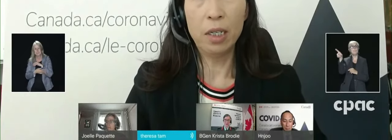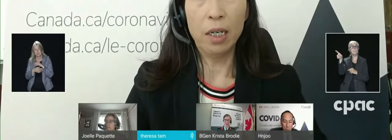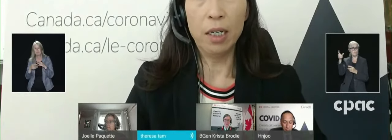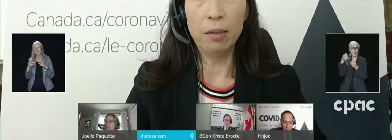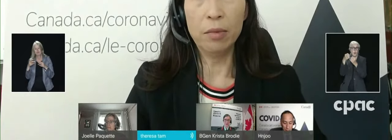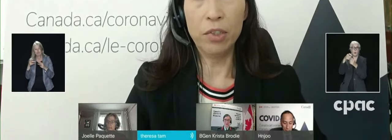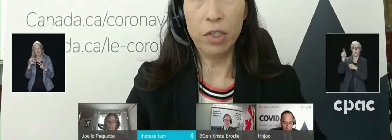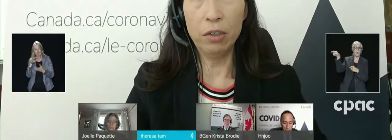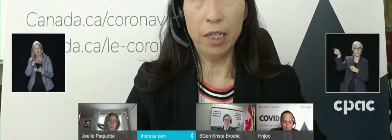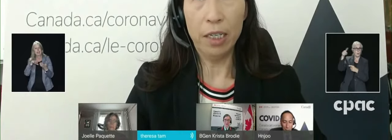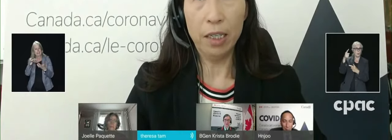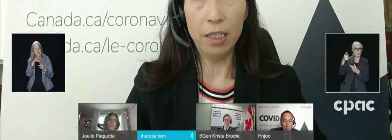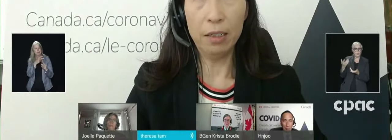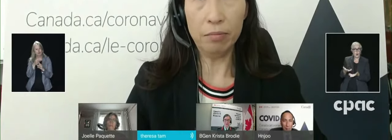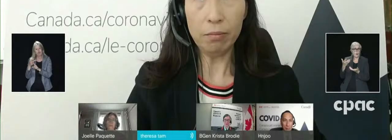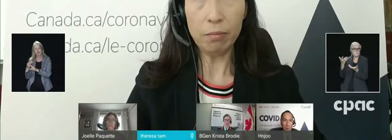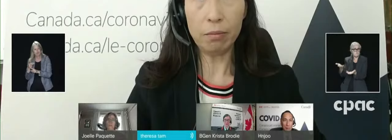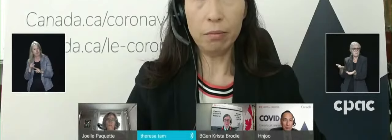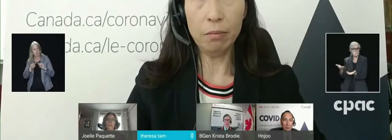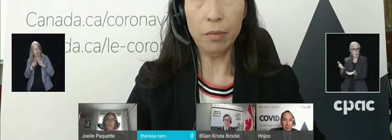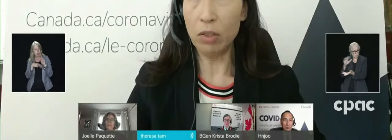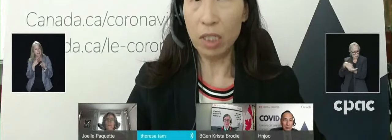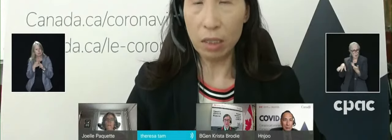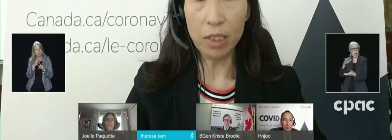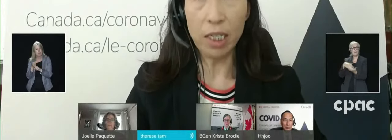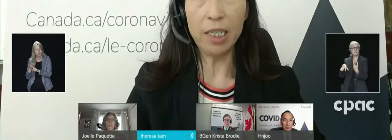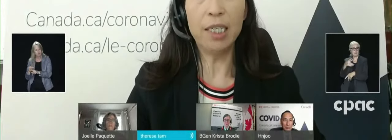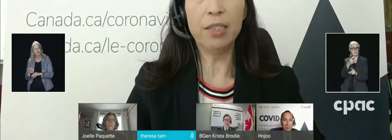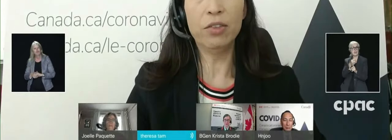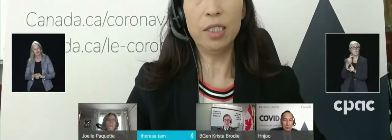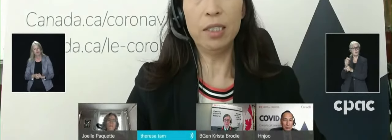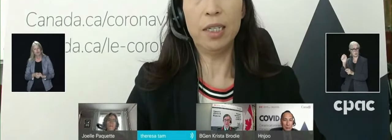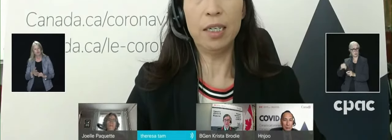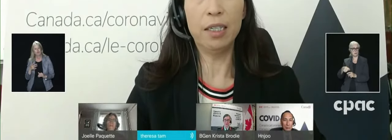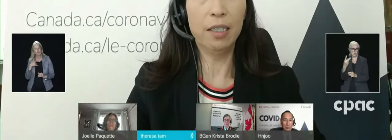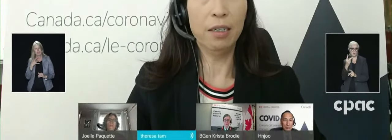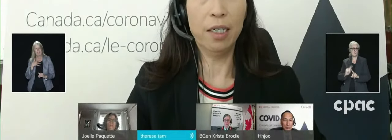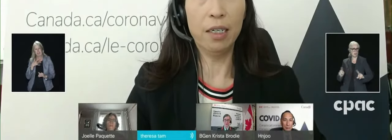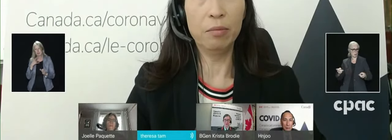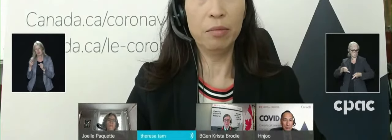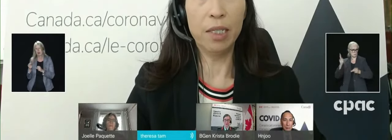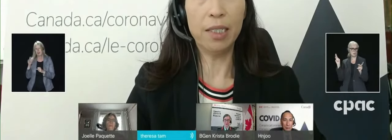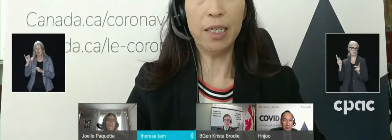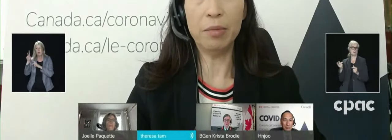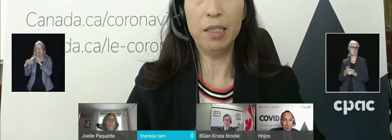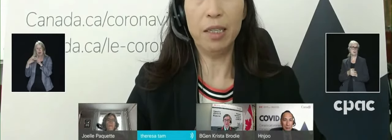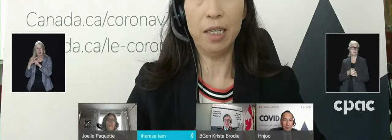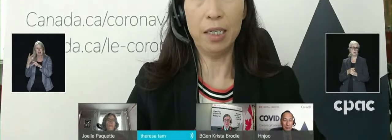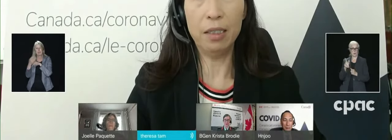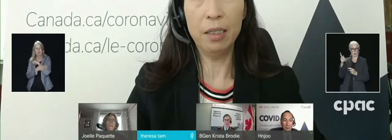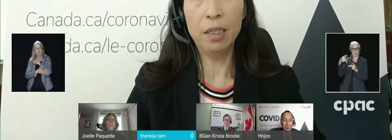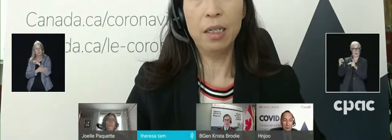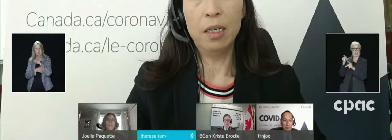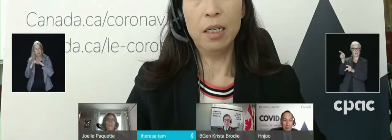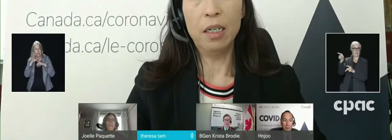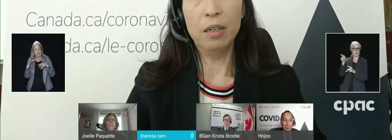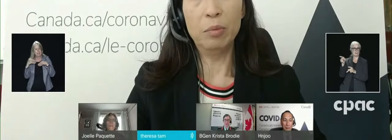schedules. So I think those are the most likely countries that are going to accept